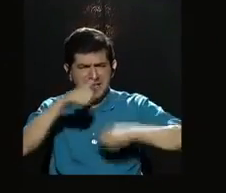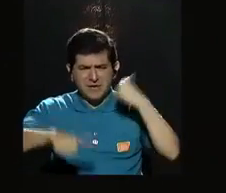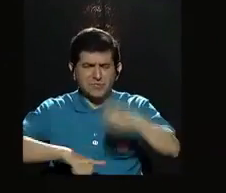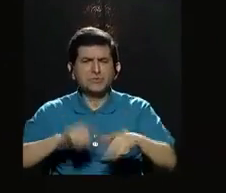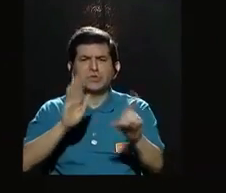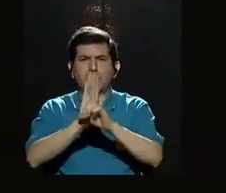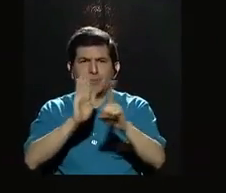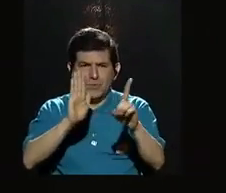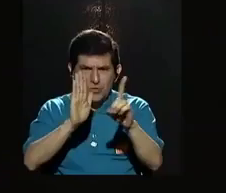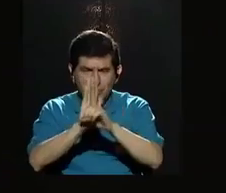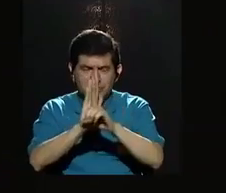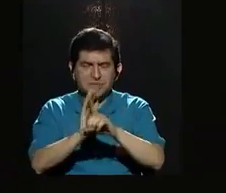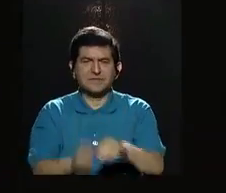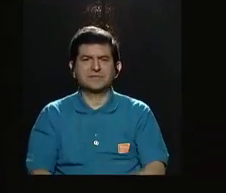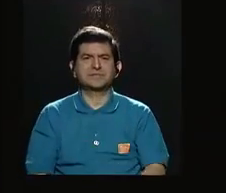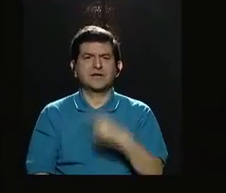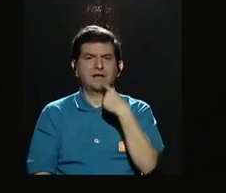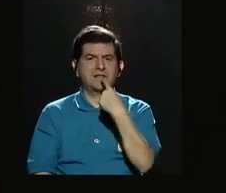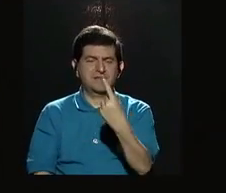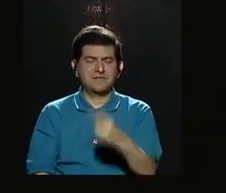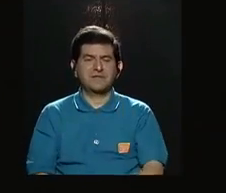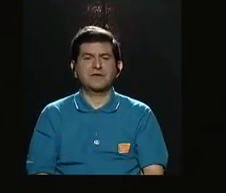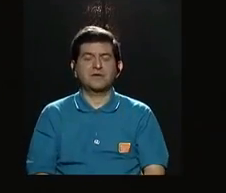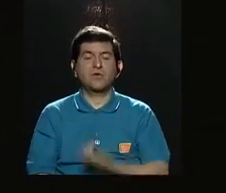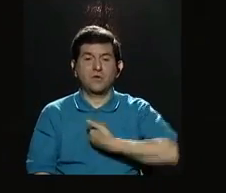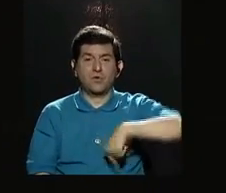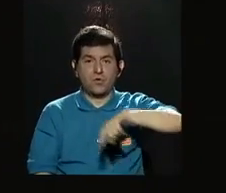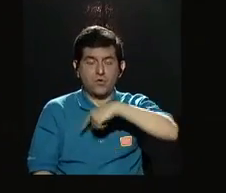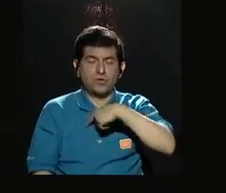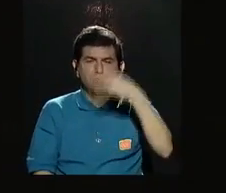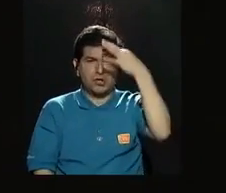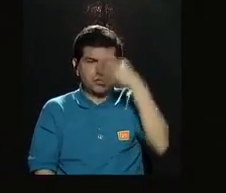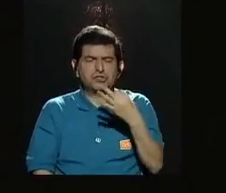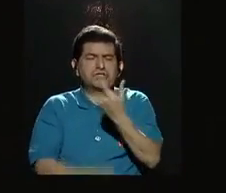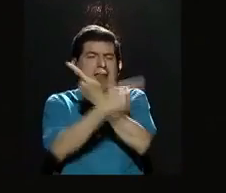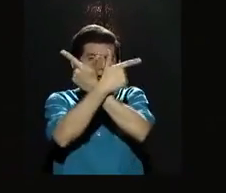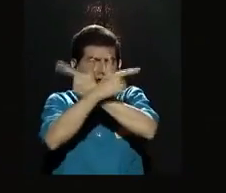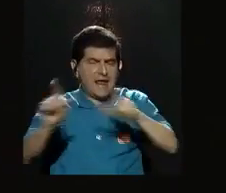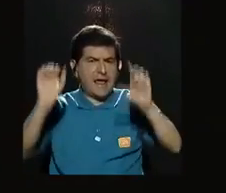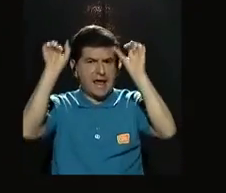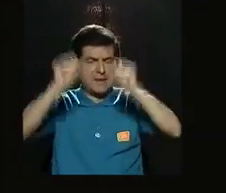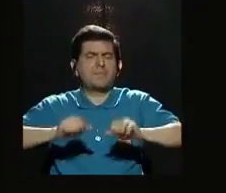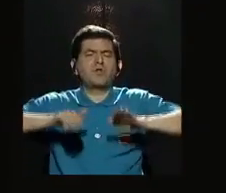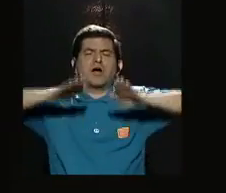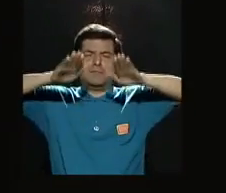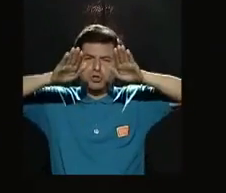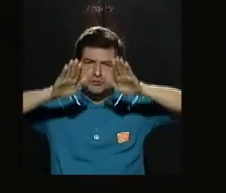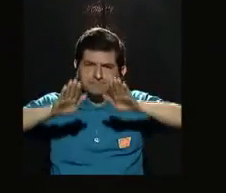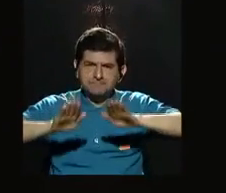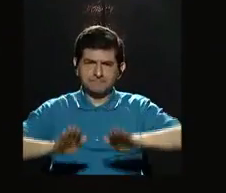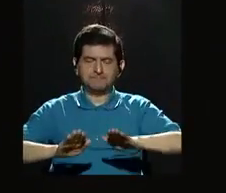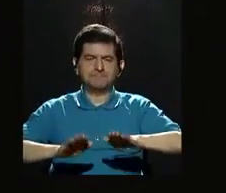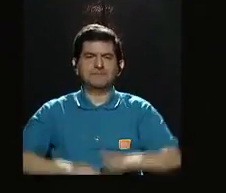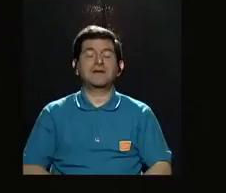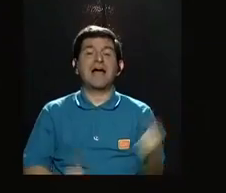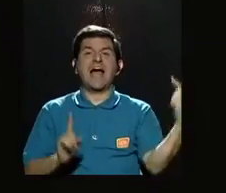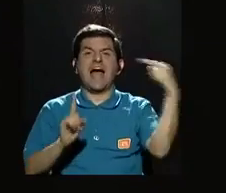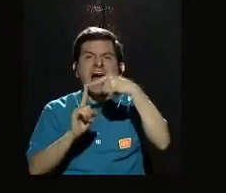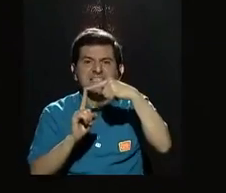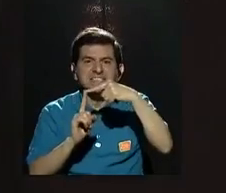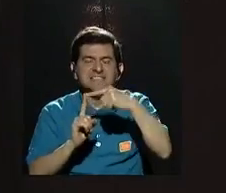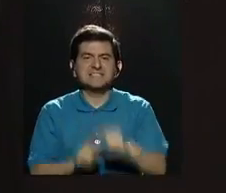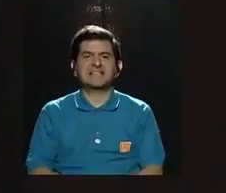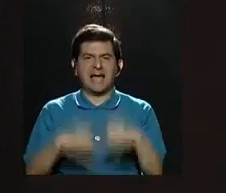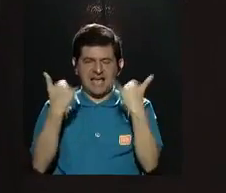"We who believe in freedom cannot rest until it comes." Thank you very